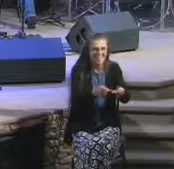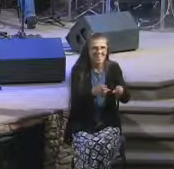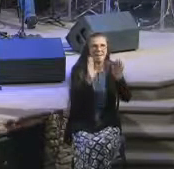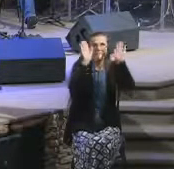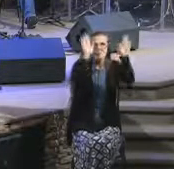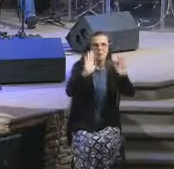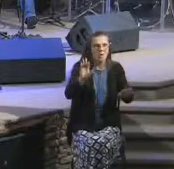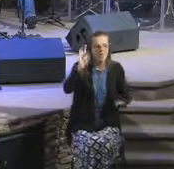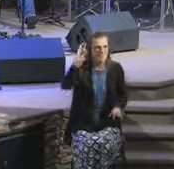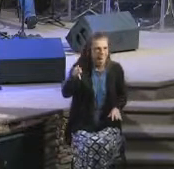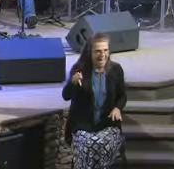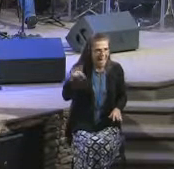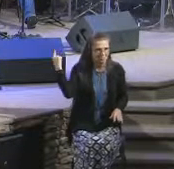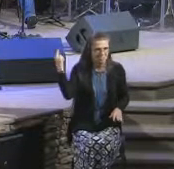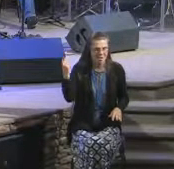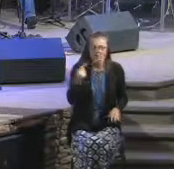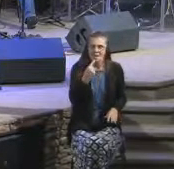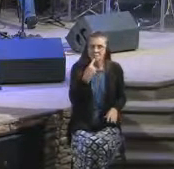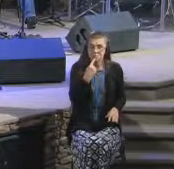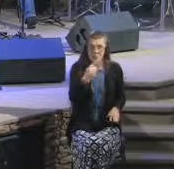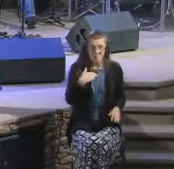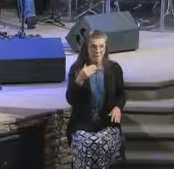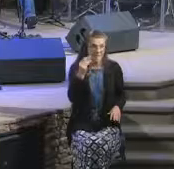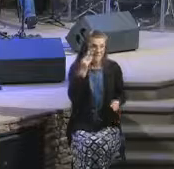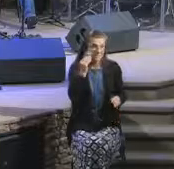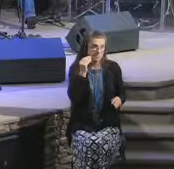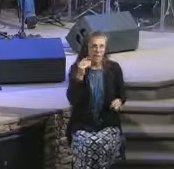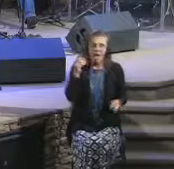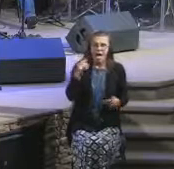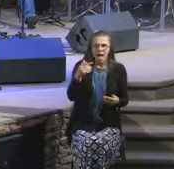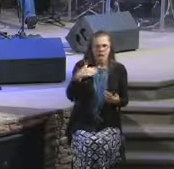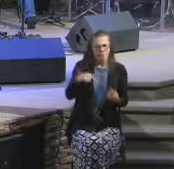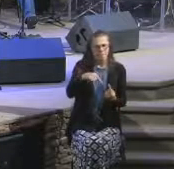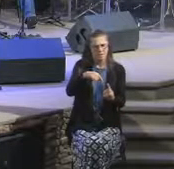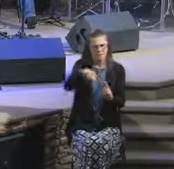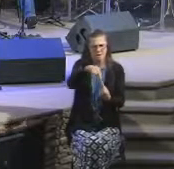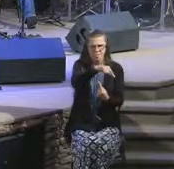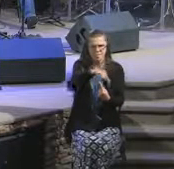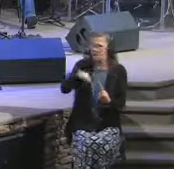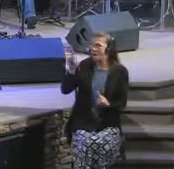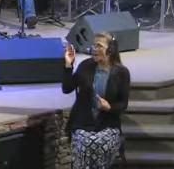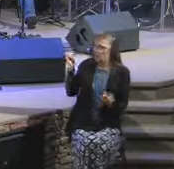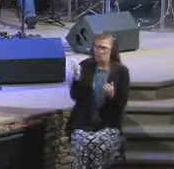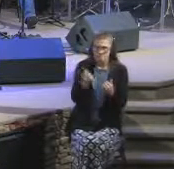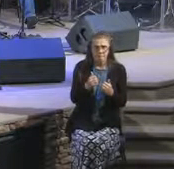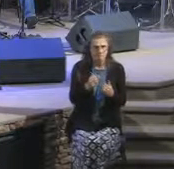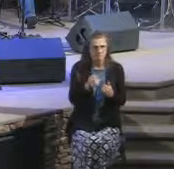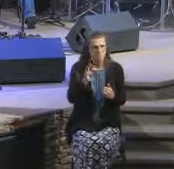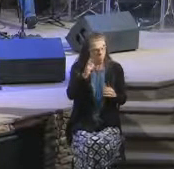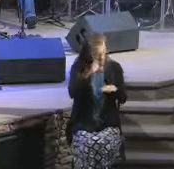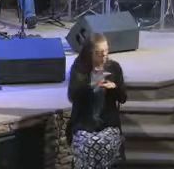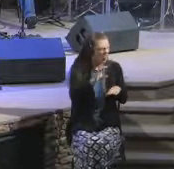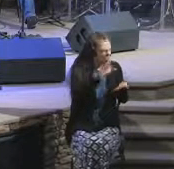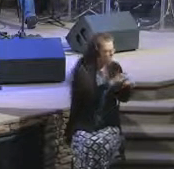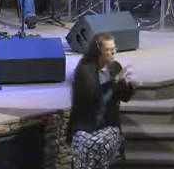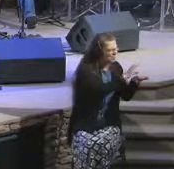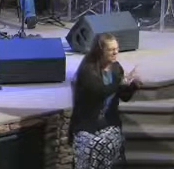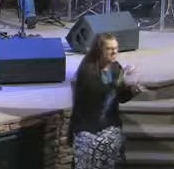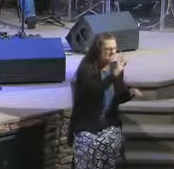pastors. I'm speaking from my own experience. I have been around the block, amen, a time or two in regard to churches and